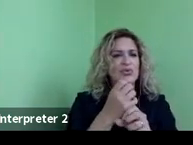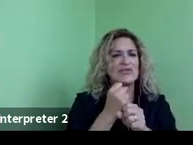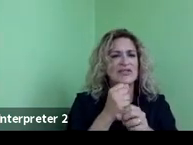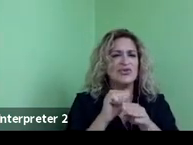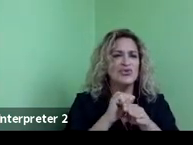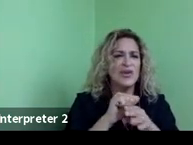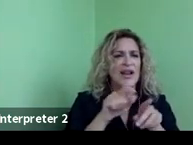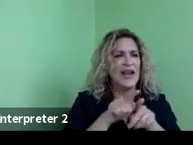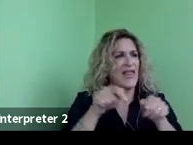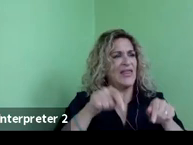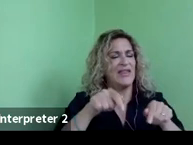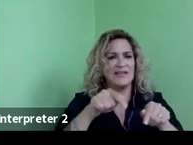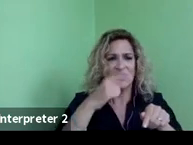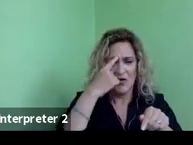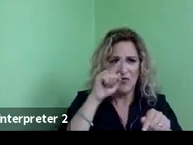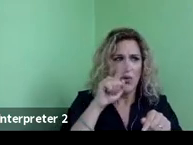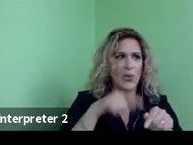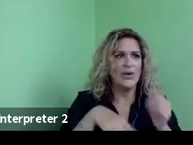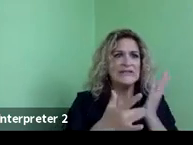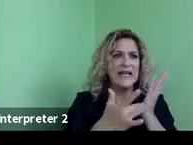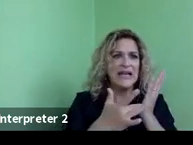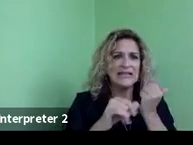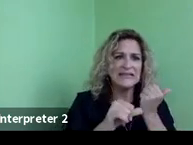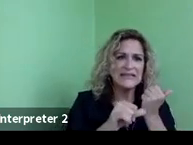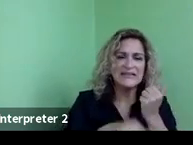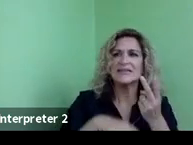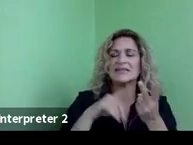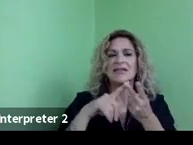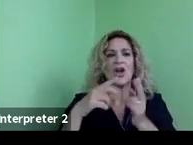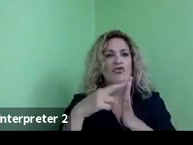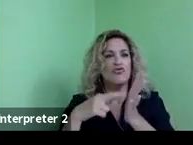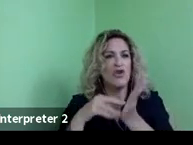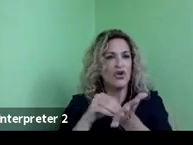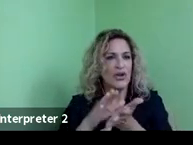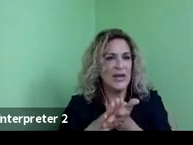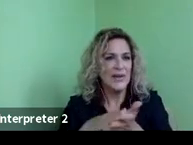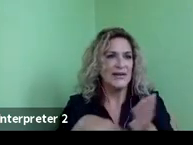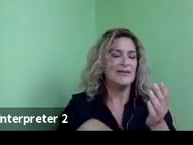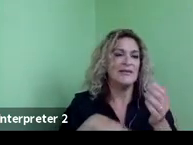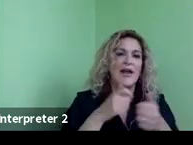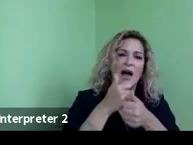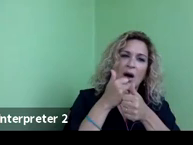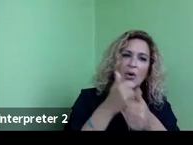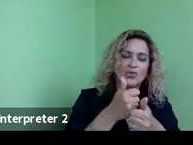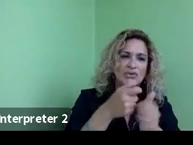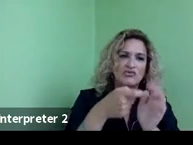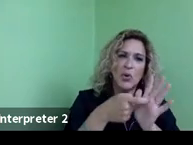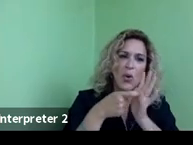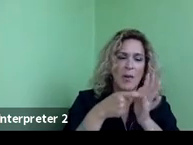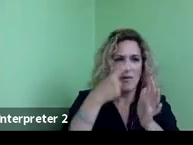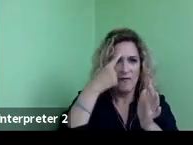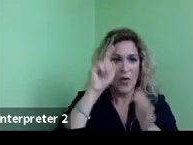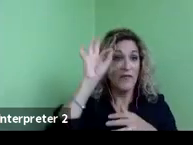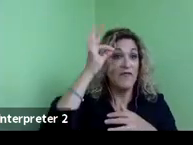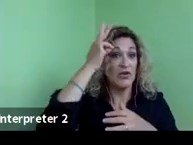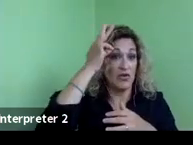on confidentiality and record keeping, holding up the federal statutes and confidentiality provisions. And then